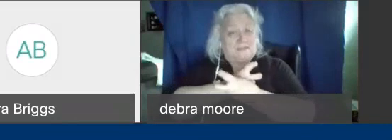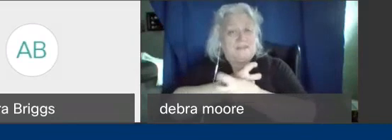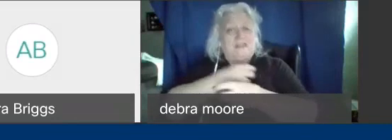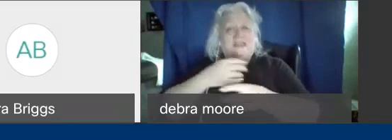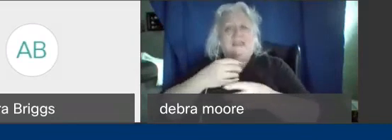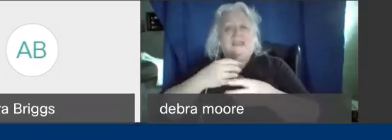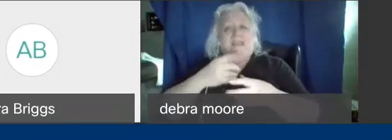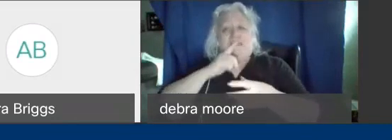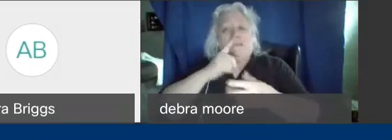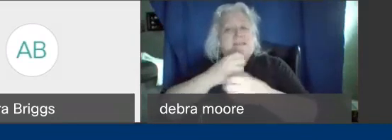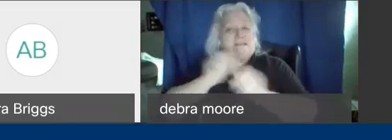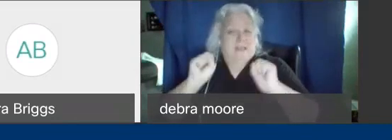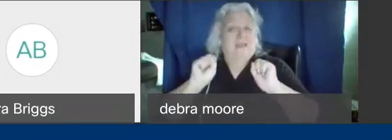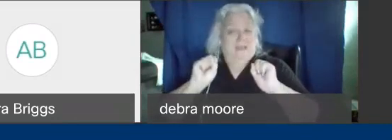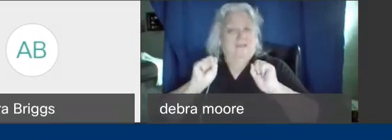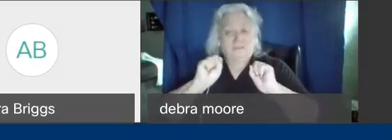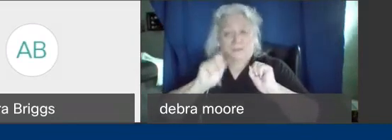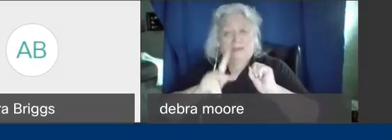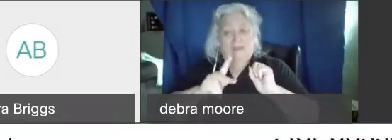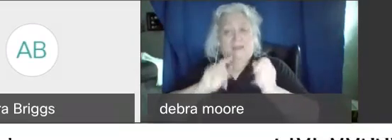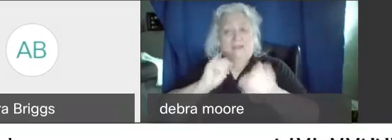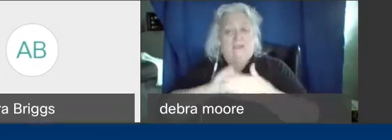calling. So that's just important to note.